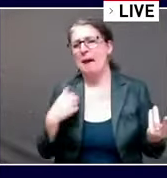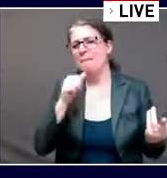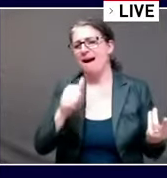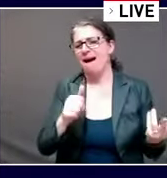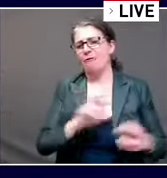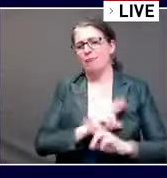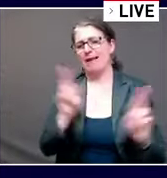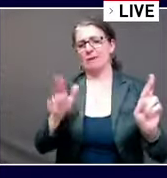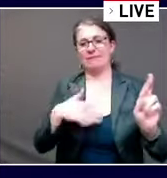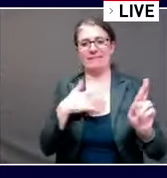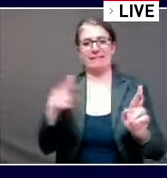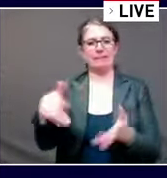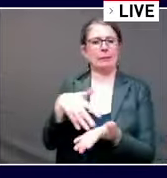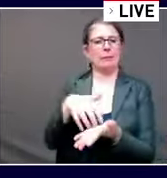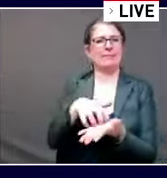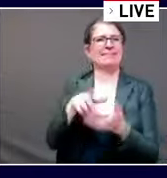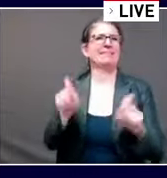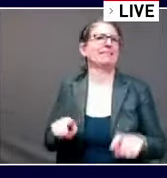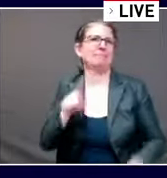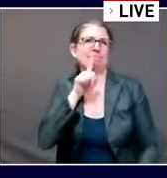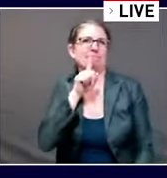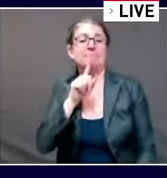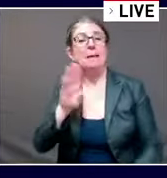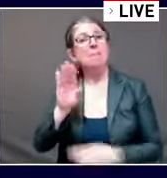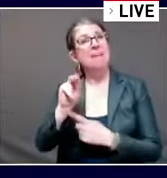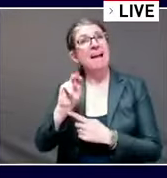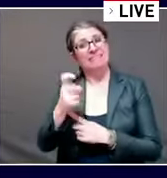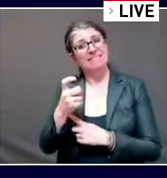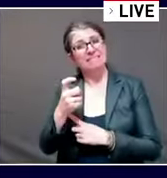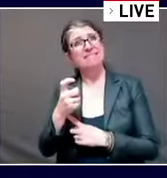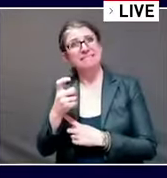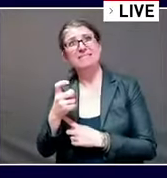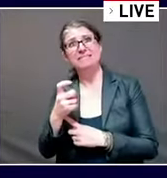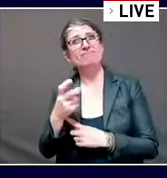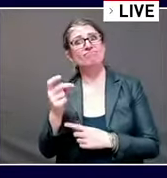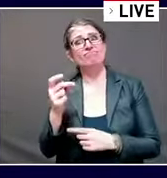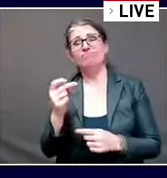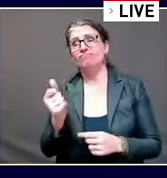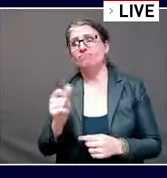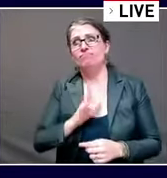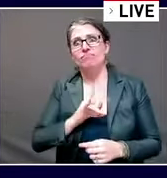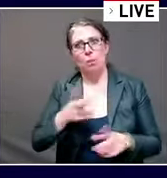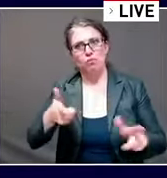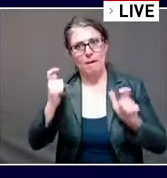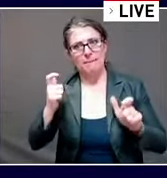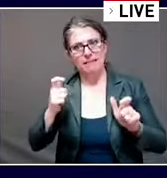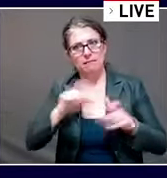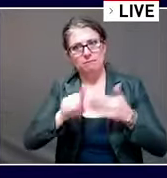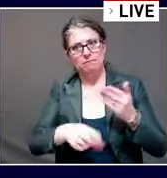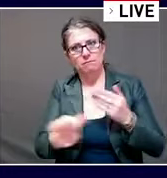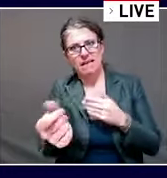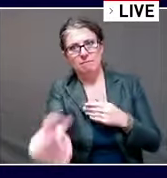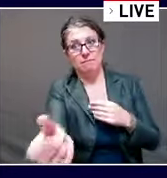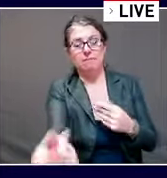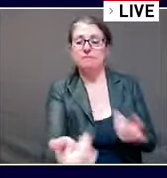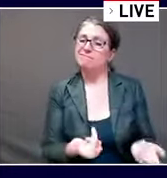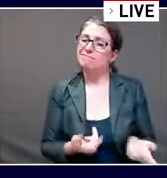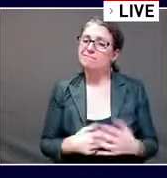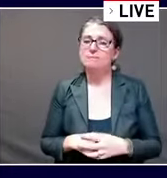conduct repeat testing, which from an epidemiological perspective is quite important. Is this one of the ones that's more likely to give a